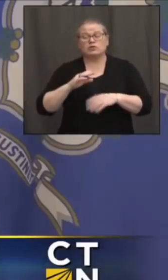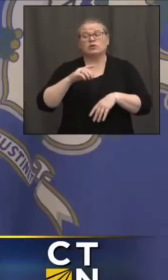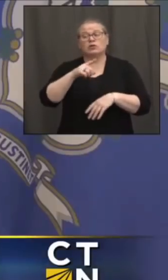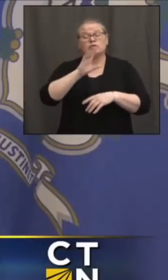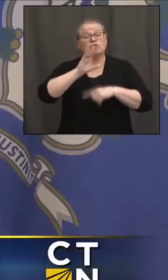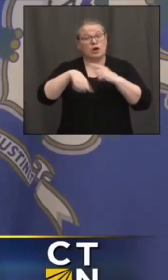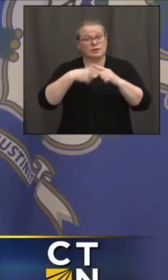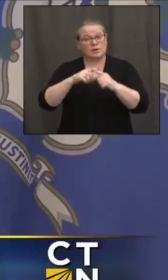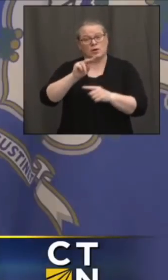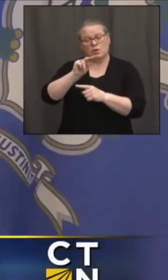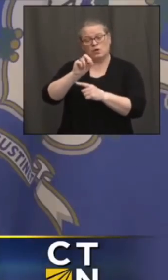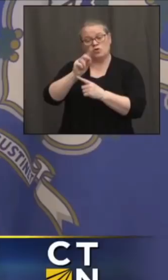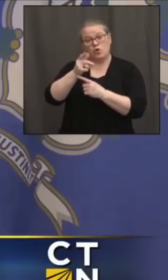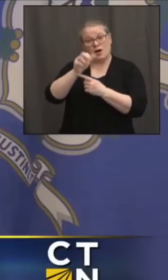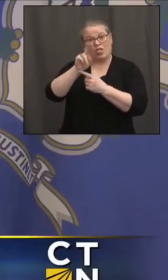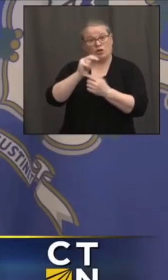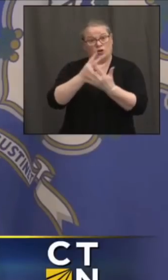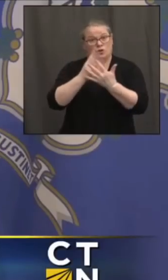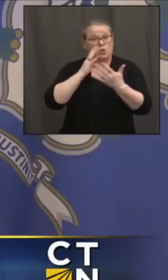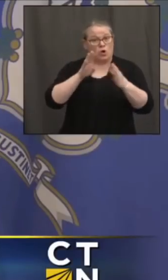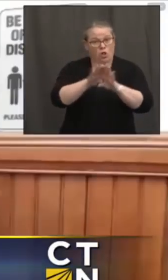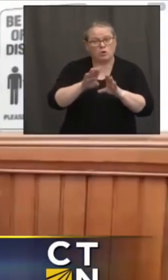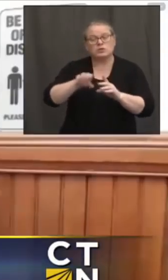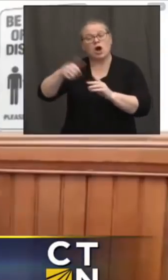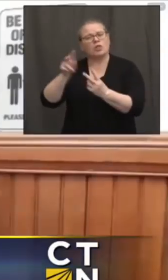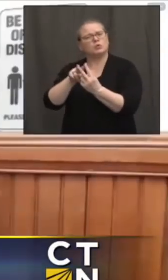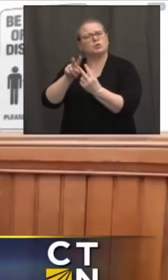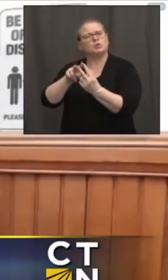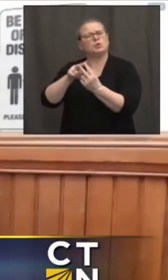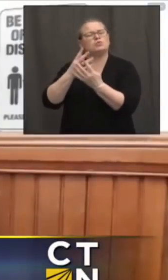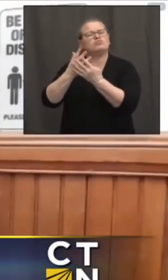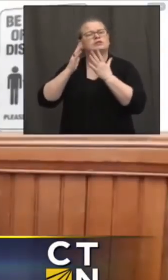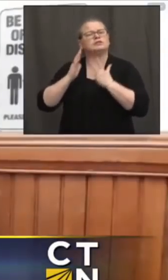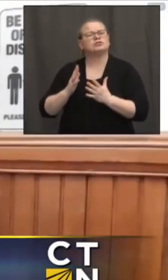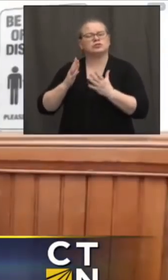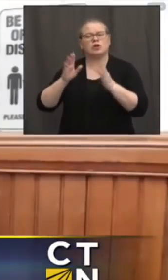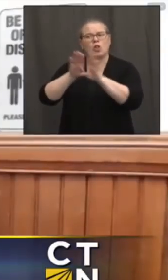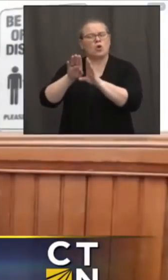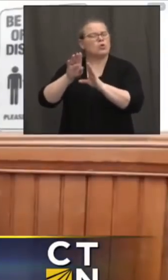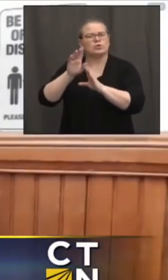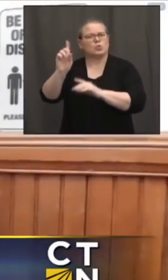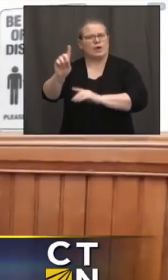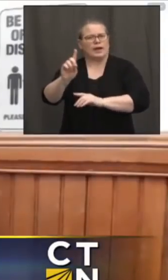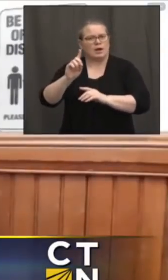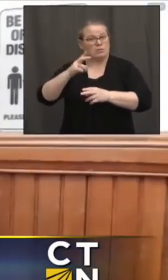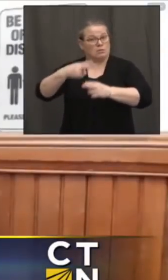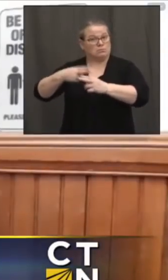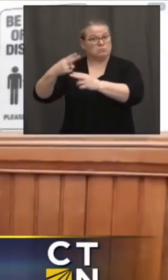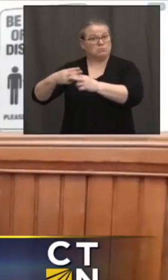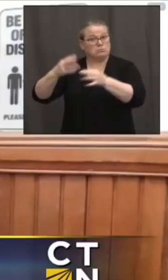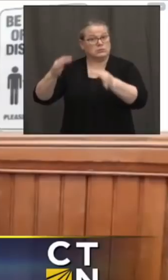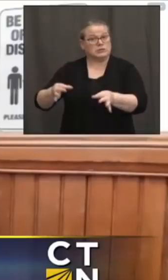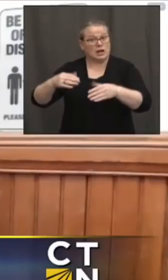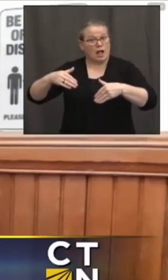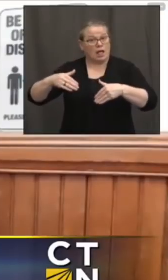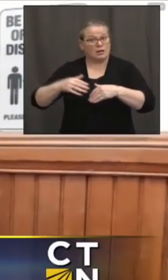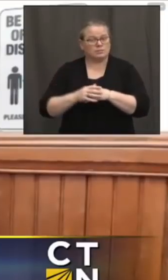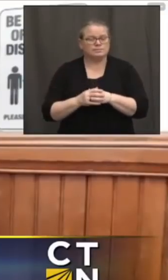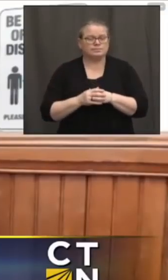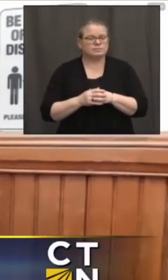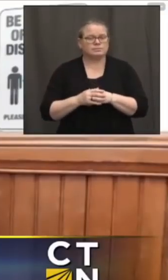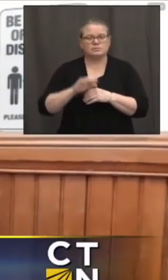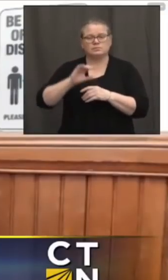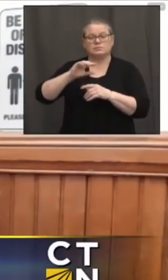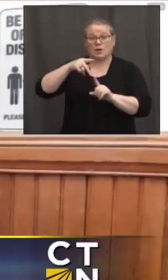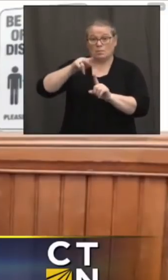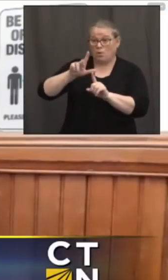yet? No, we have not officially named those facilities yet, but we have under our